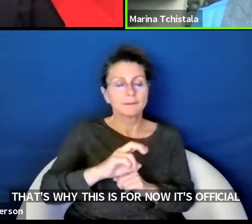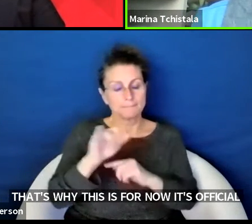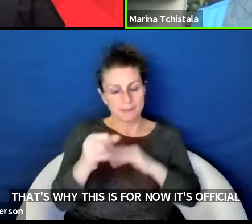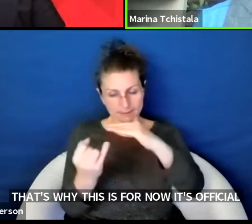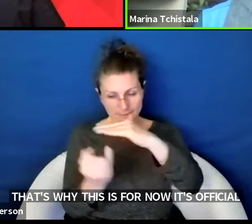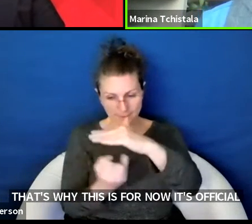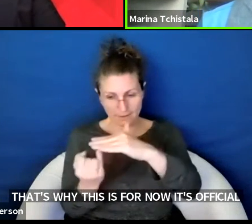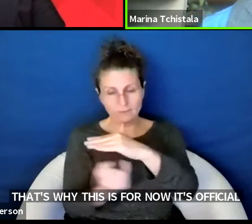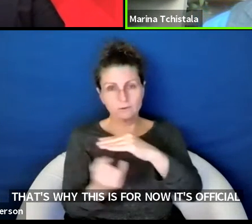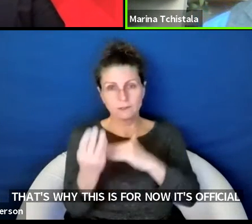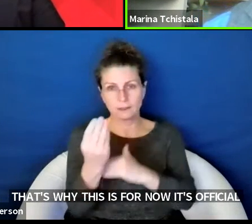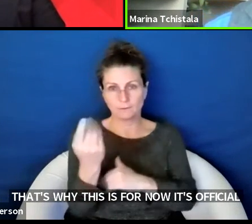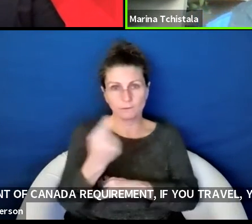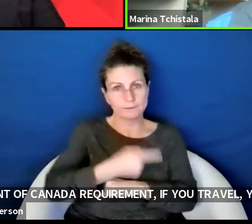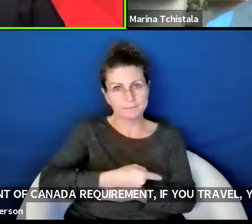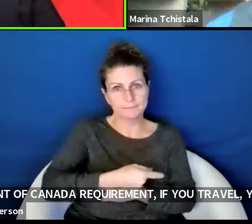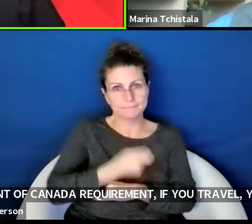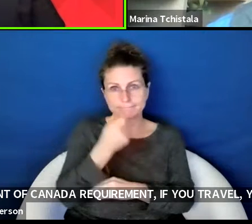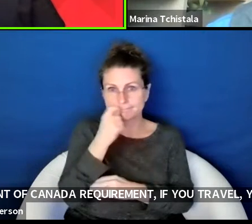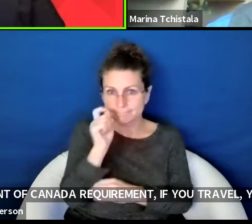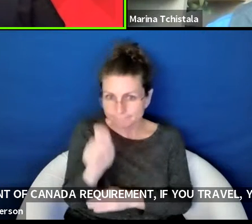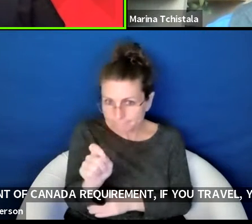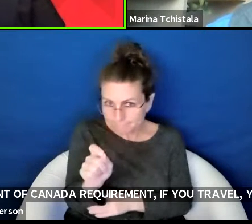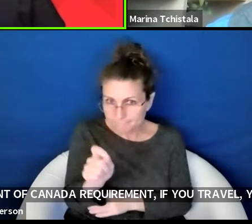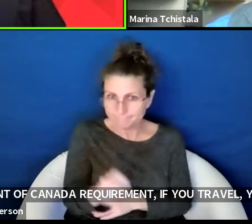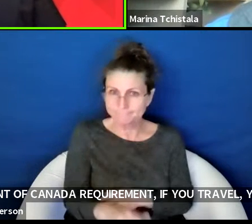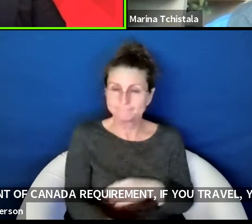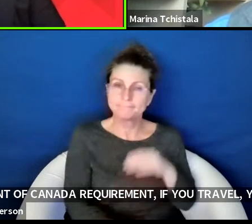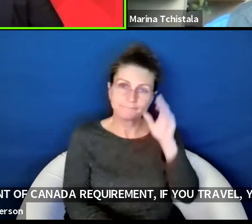days. Okay, thank you.